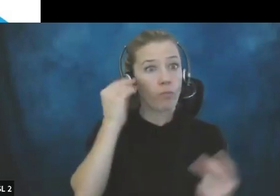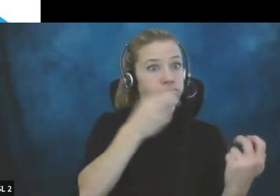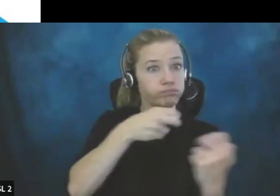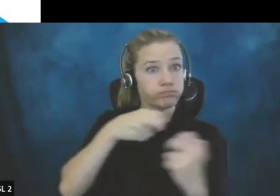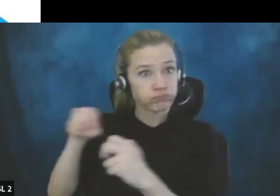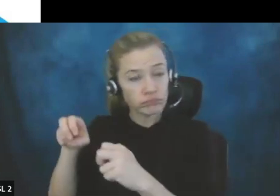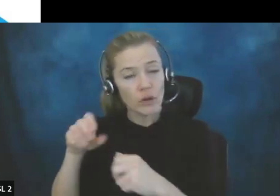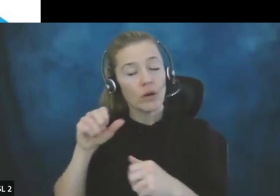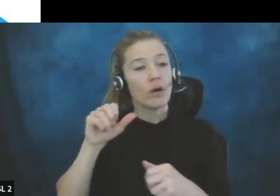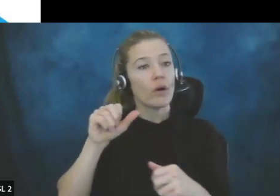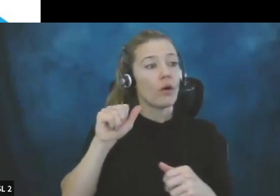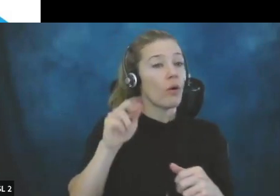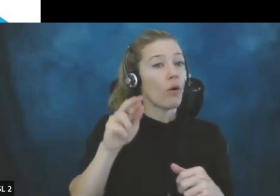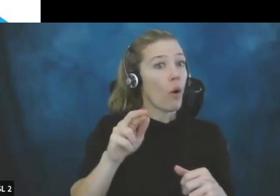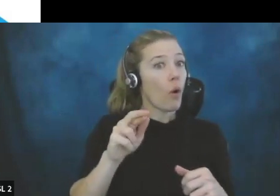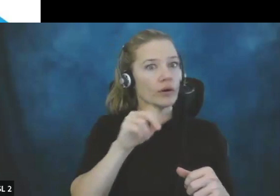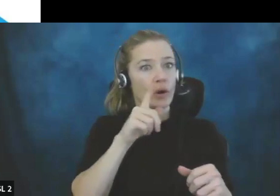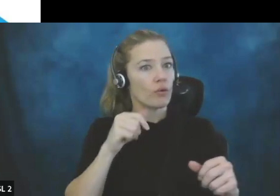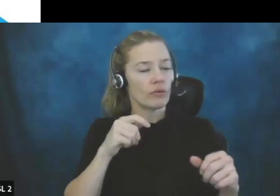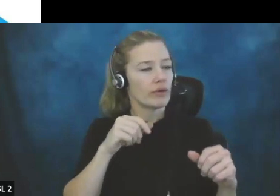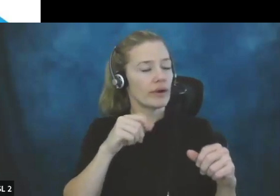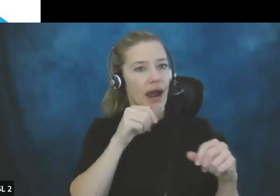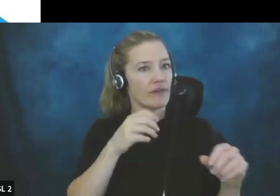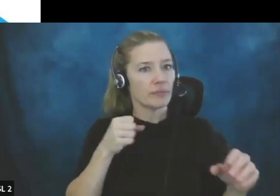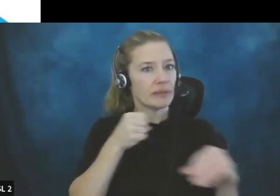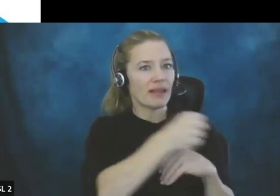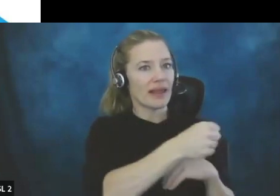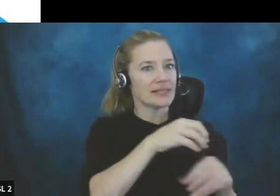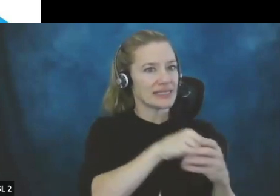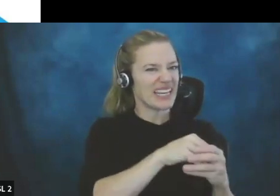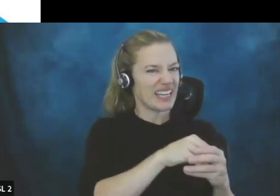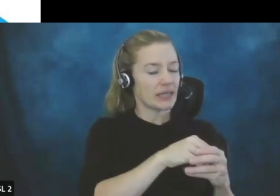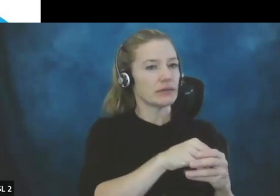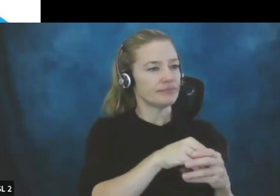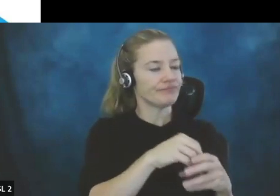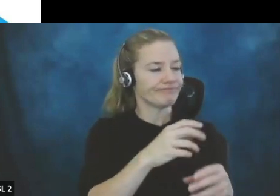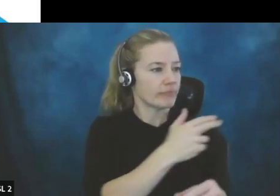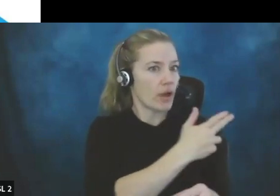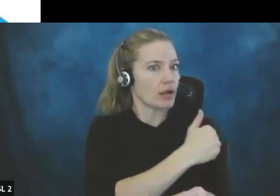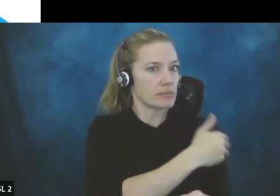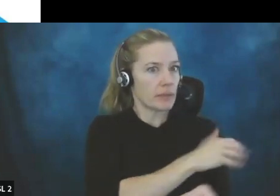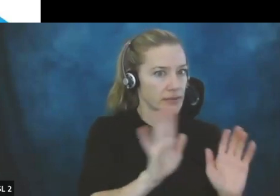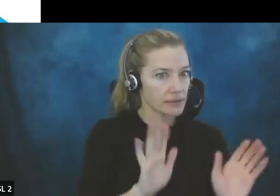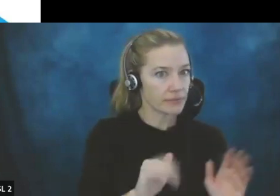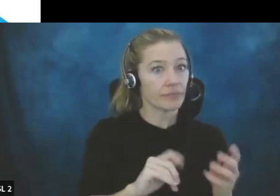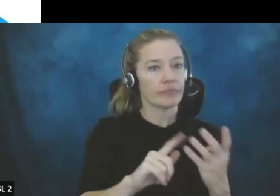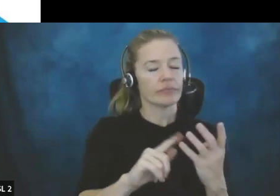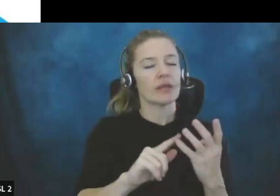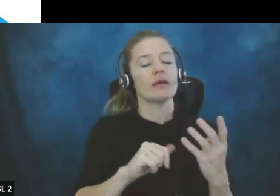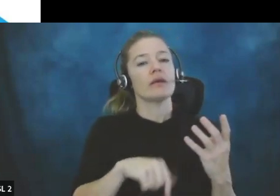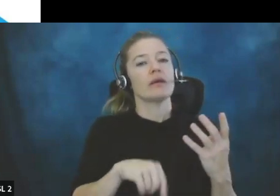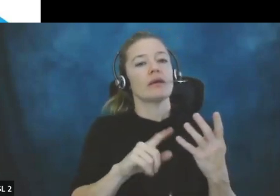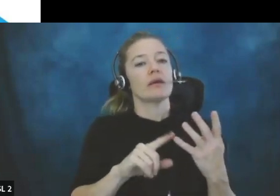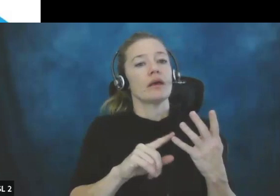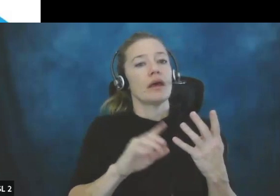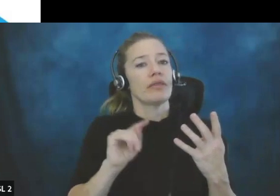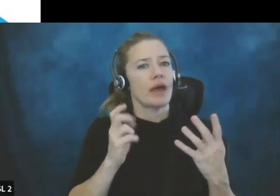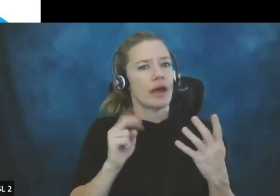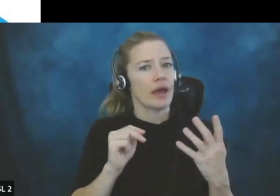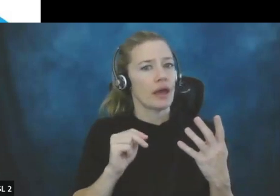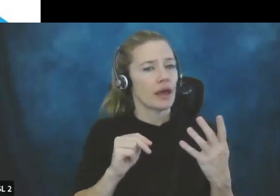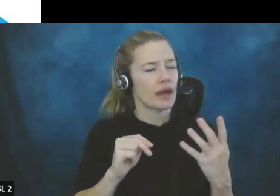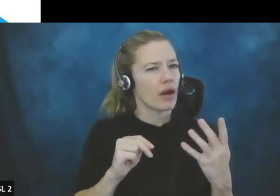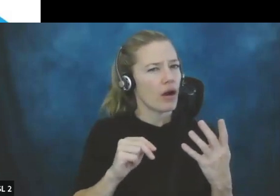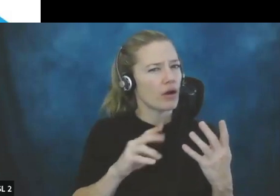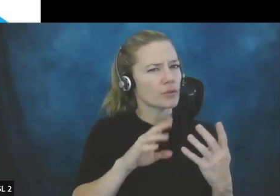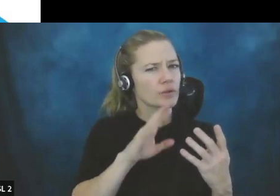to home or are diverted from entering facilities in the first place. When we talk about meaningful access to care, this is